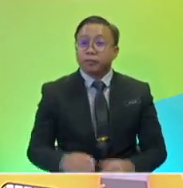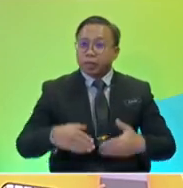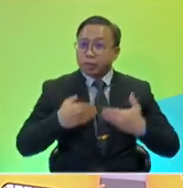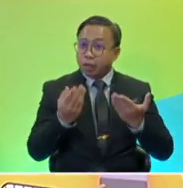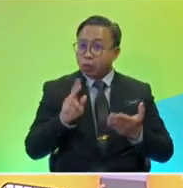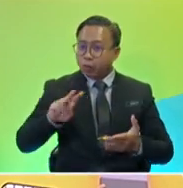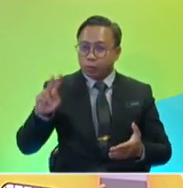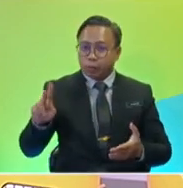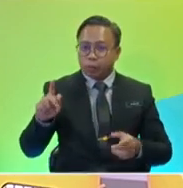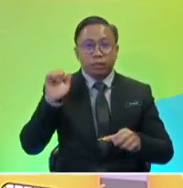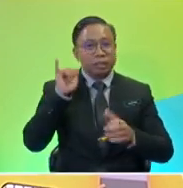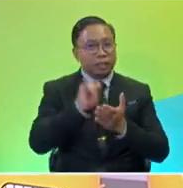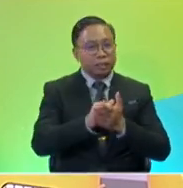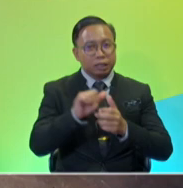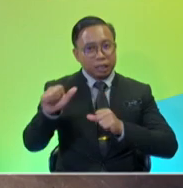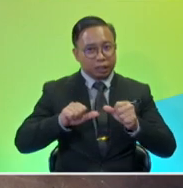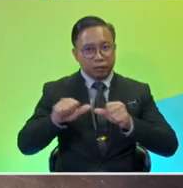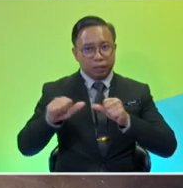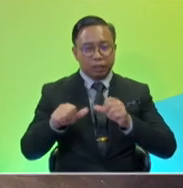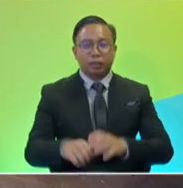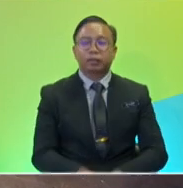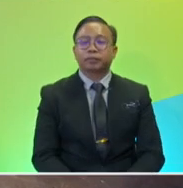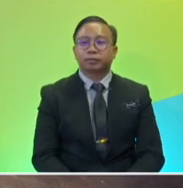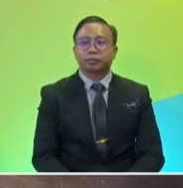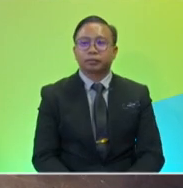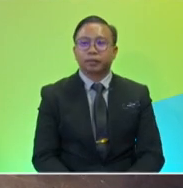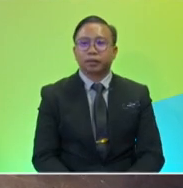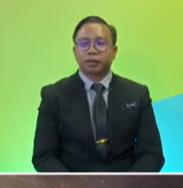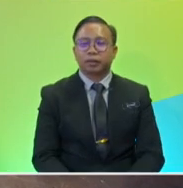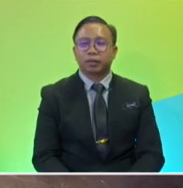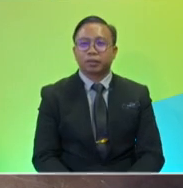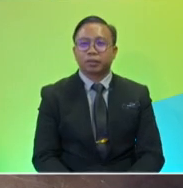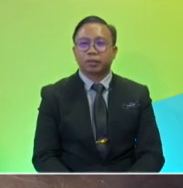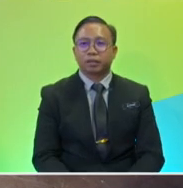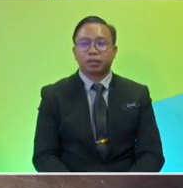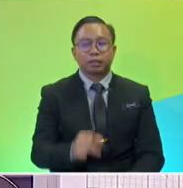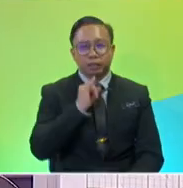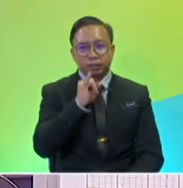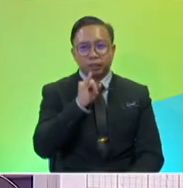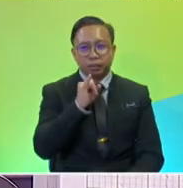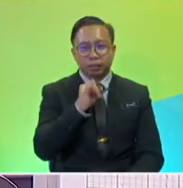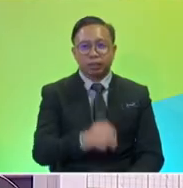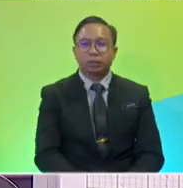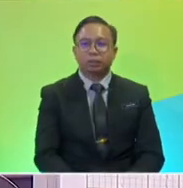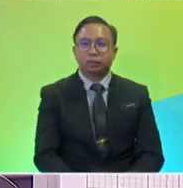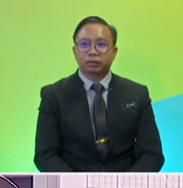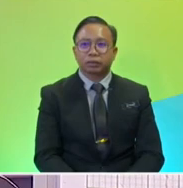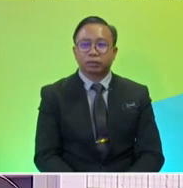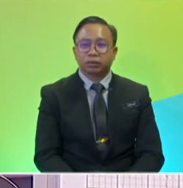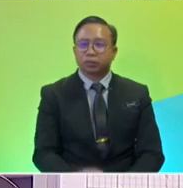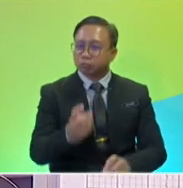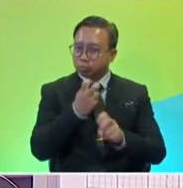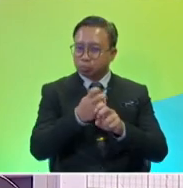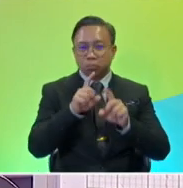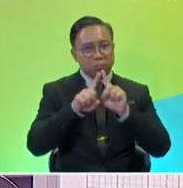do for this activity, teacher? Okay, actually this activity is quite hard,